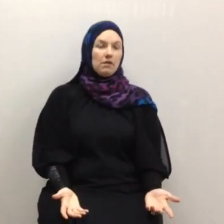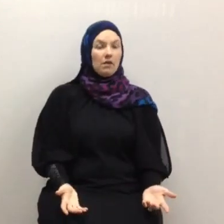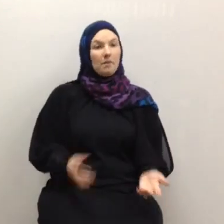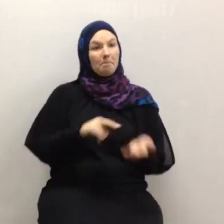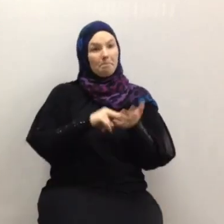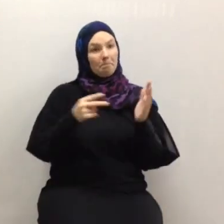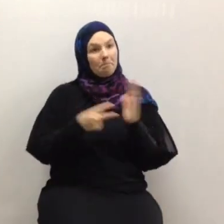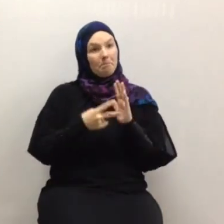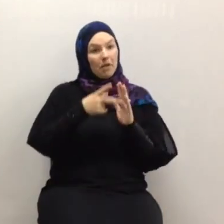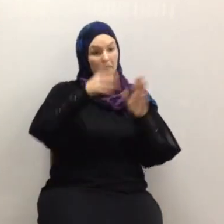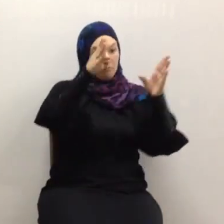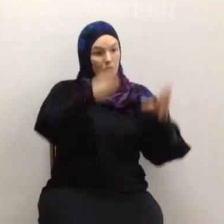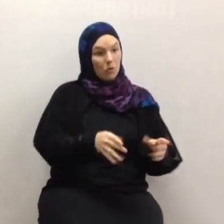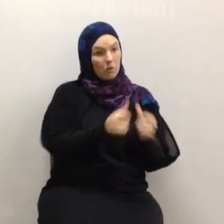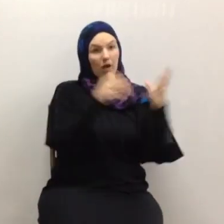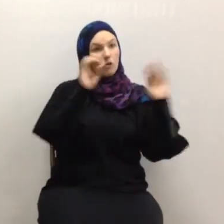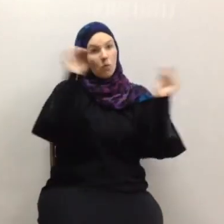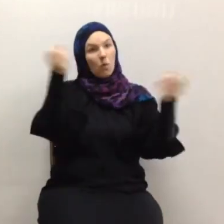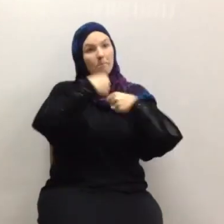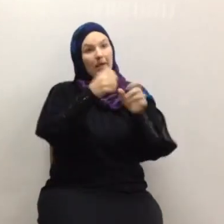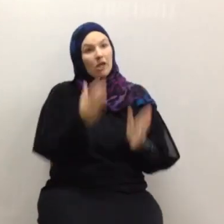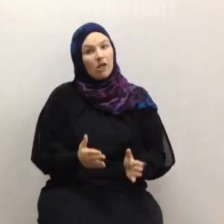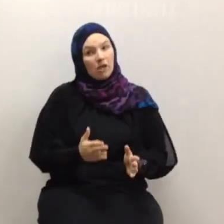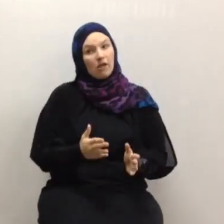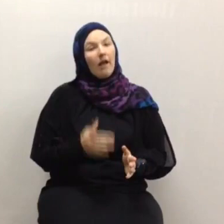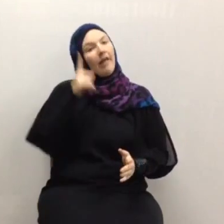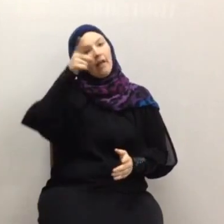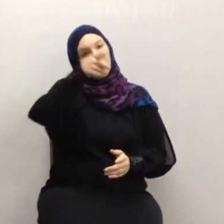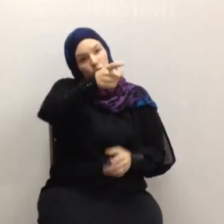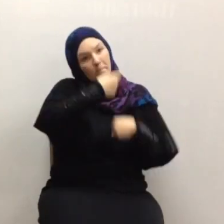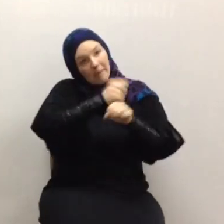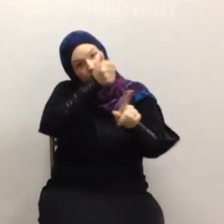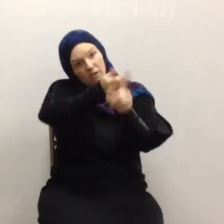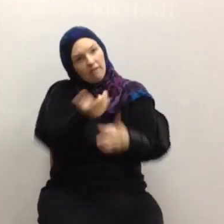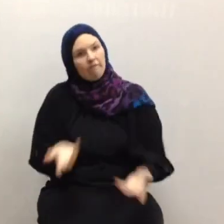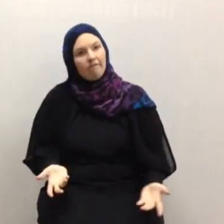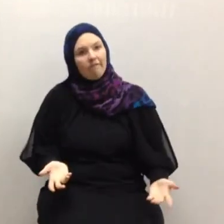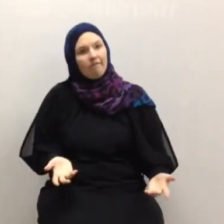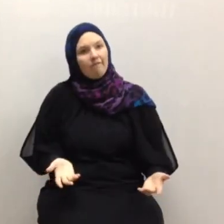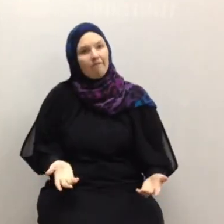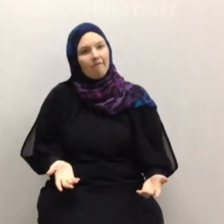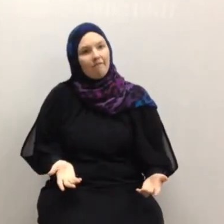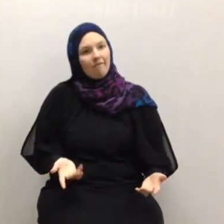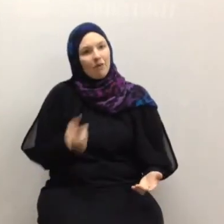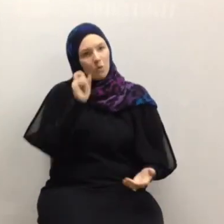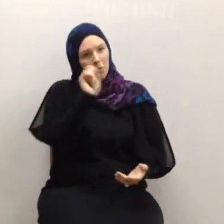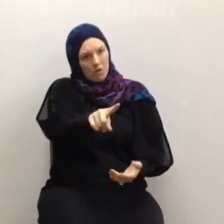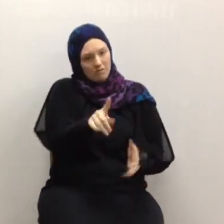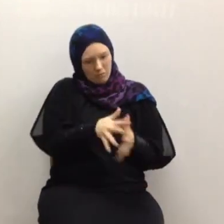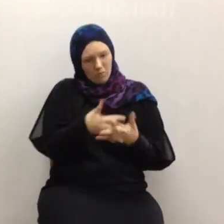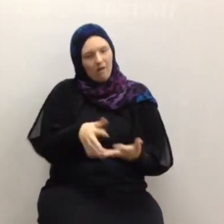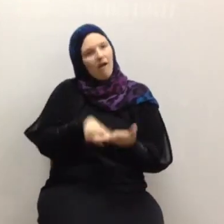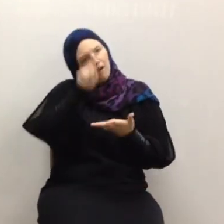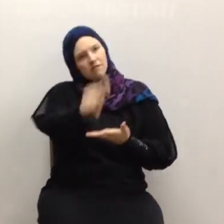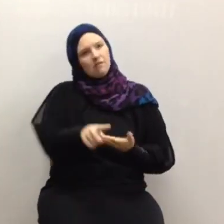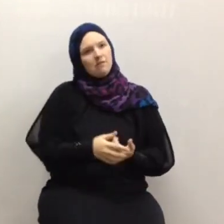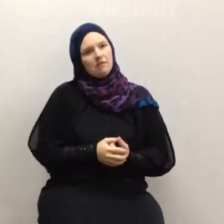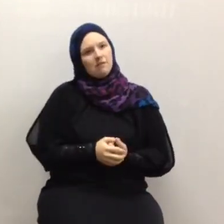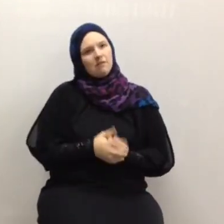did they create themselves? The Quran asks. How do they live on their